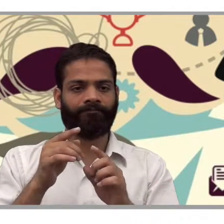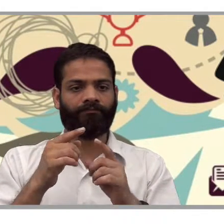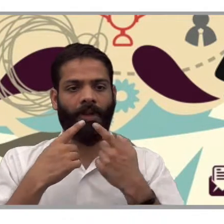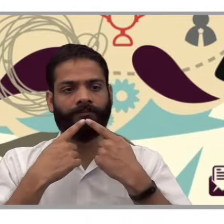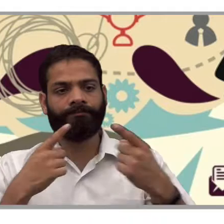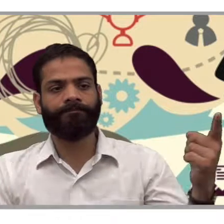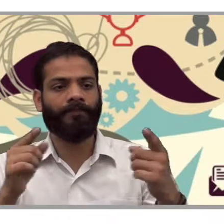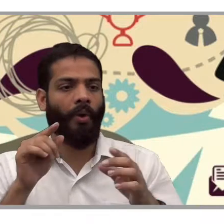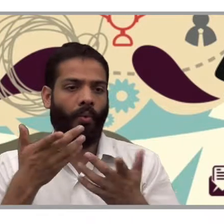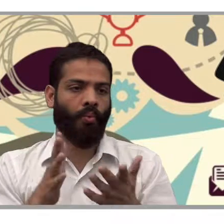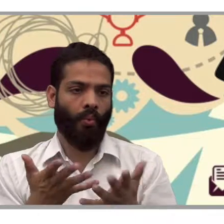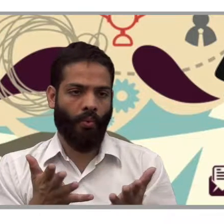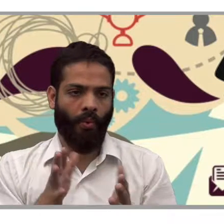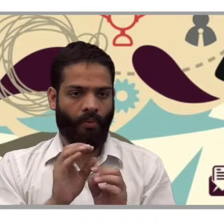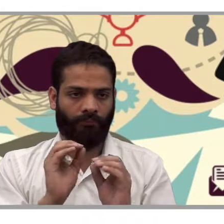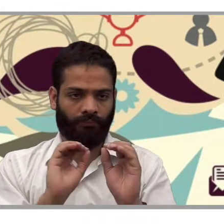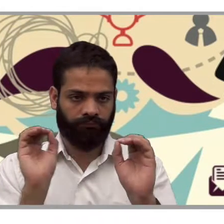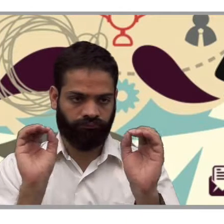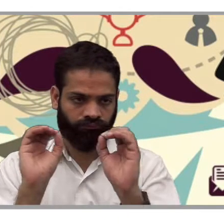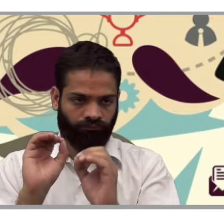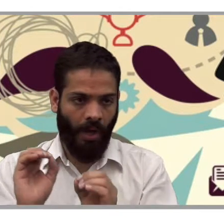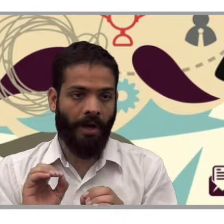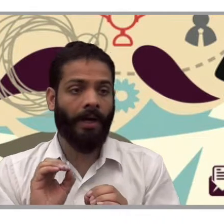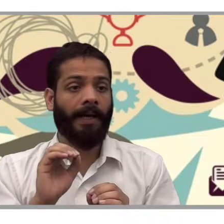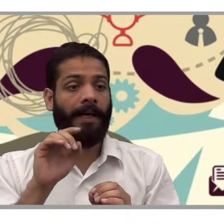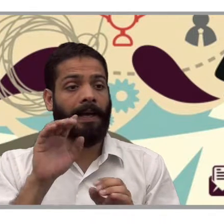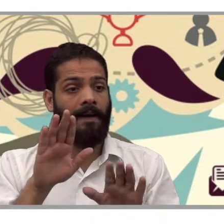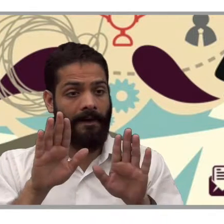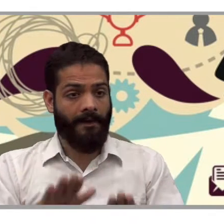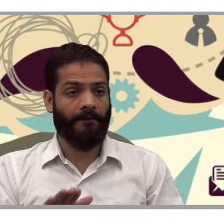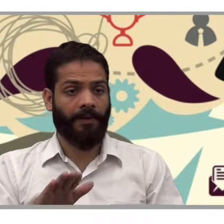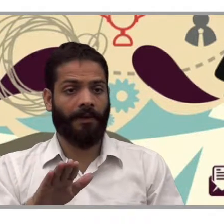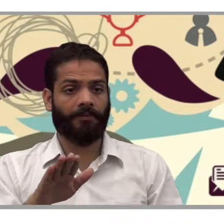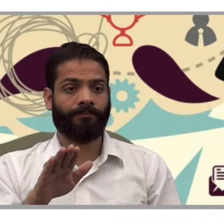other hand, interrogatives are marked with distinct expressions.